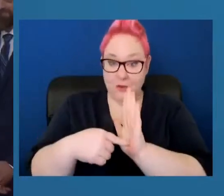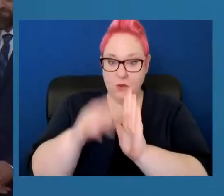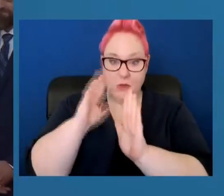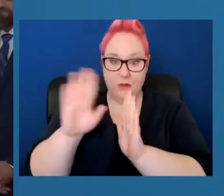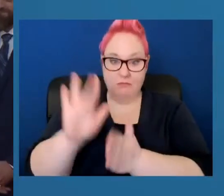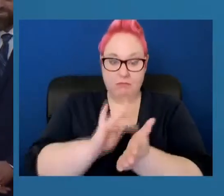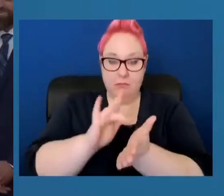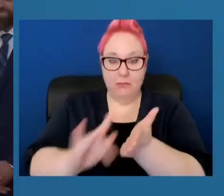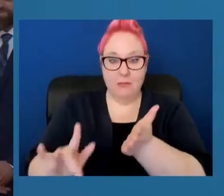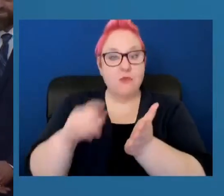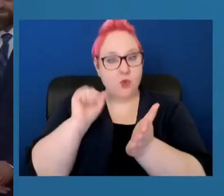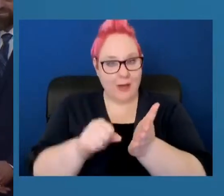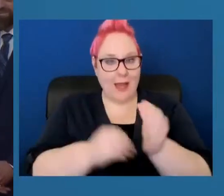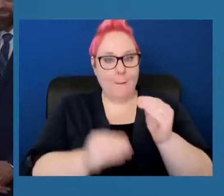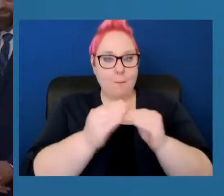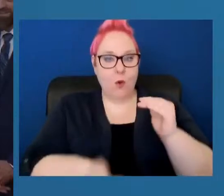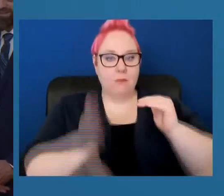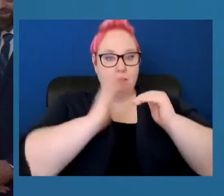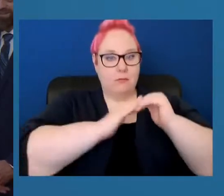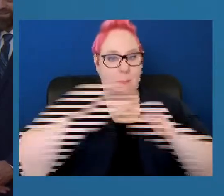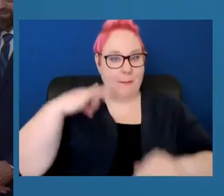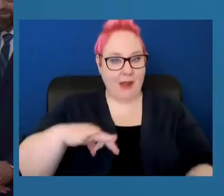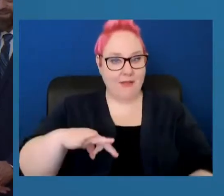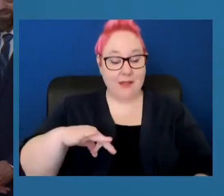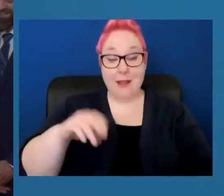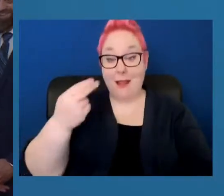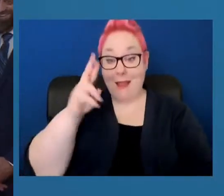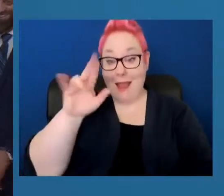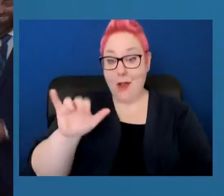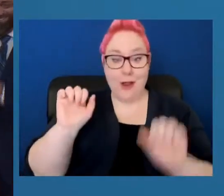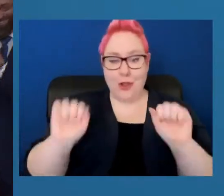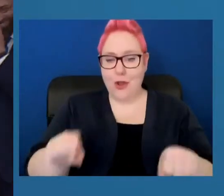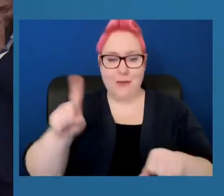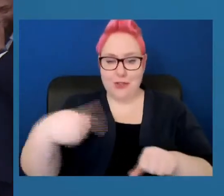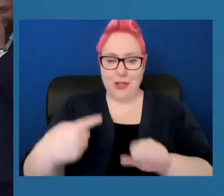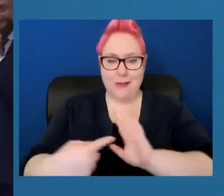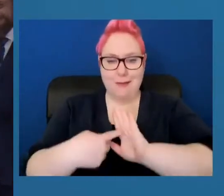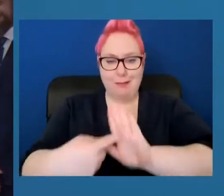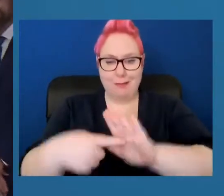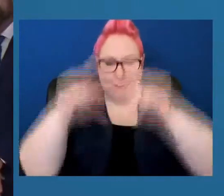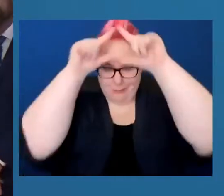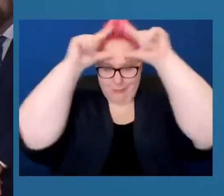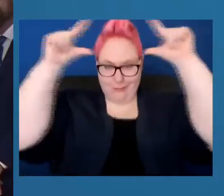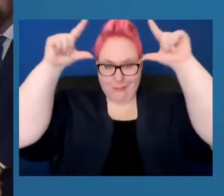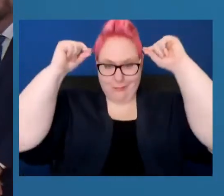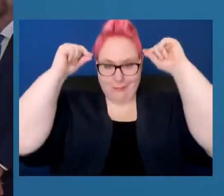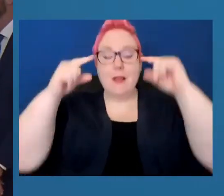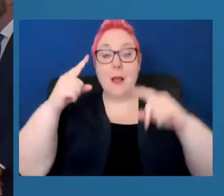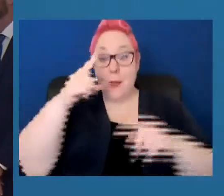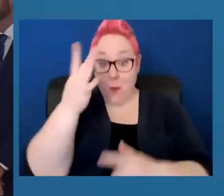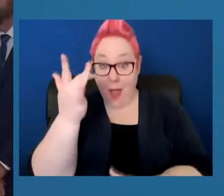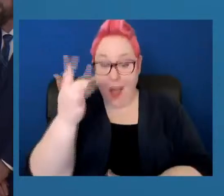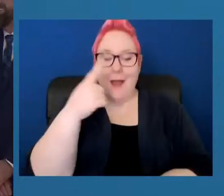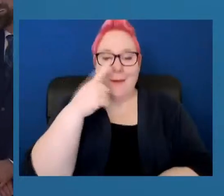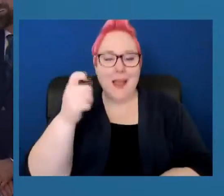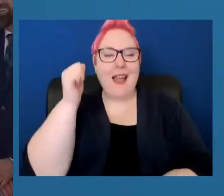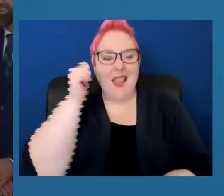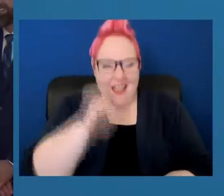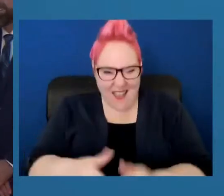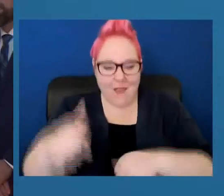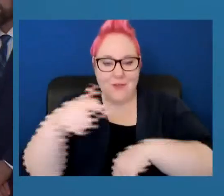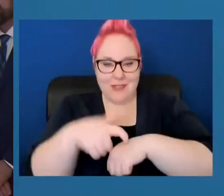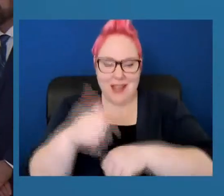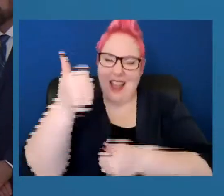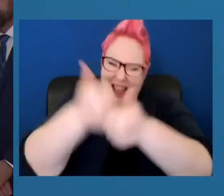benefits for workers? Harry could have just worn a sign on his forehead, because he said it every single time we went to conference. And so I